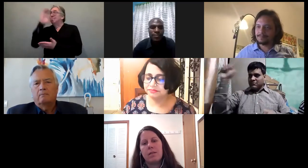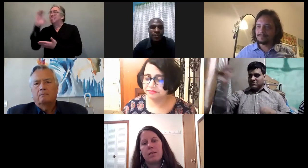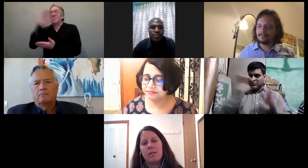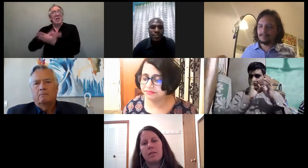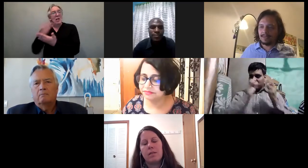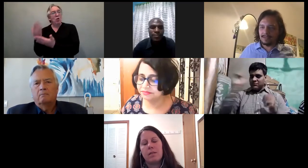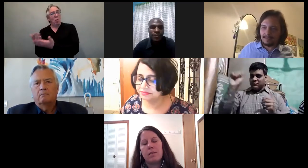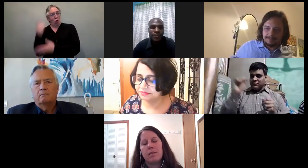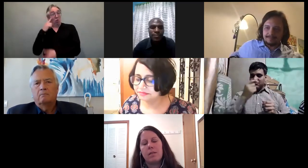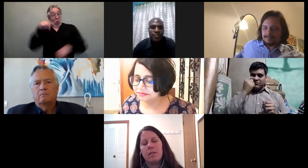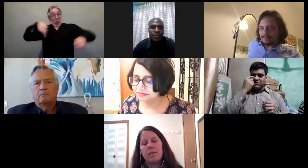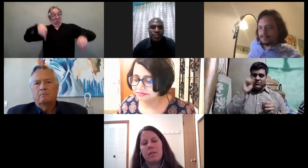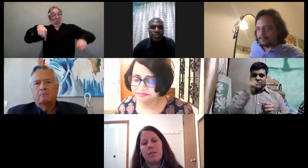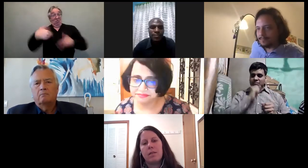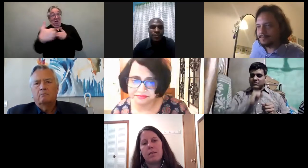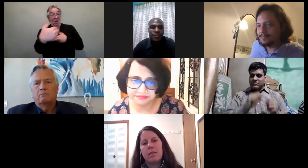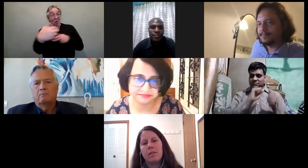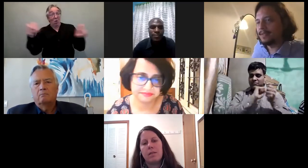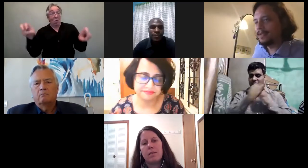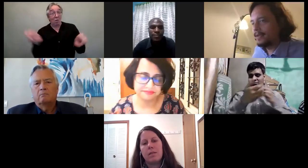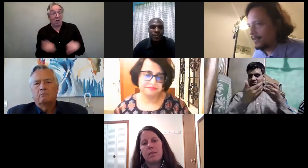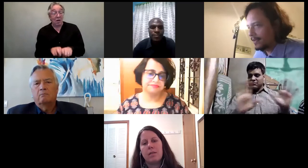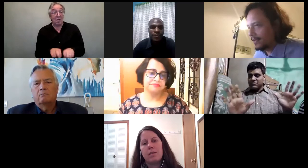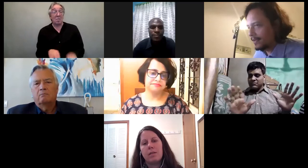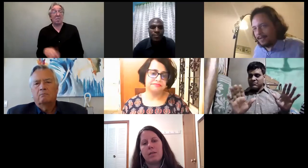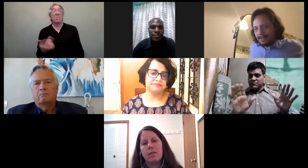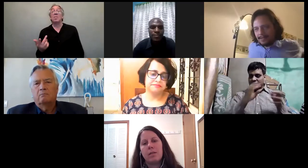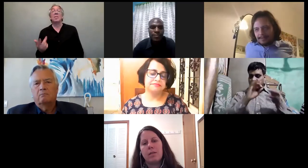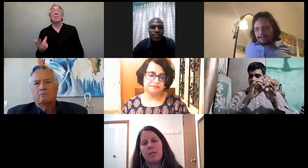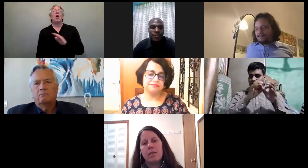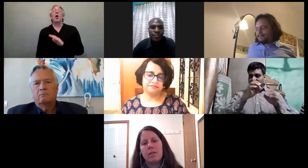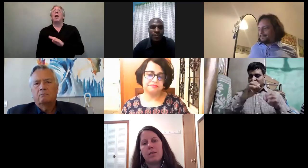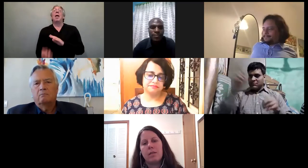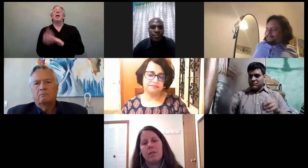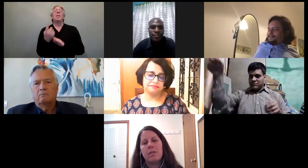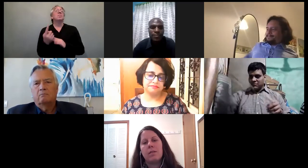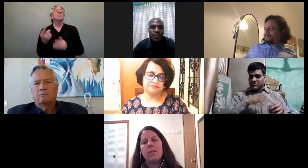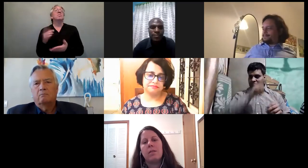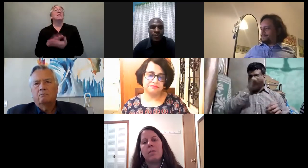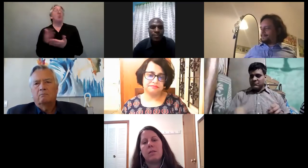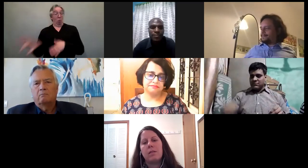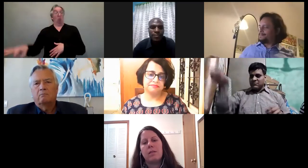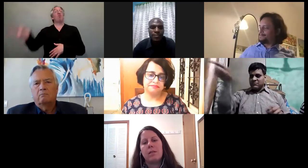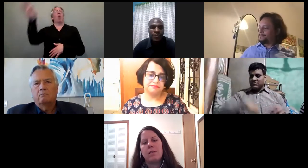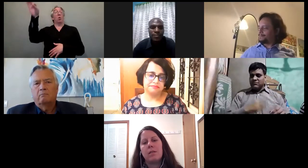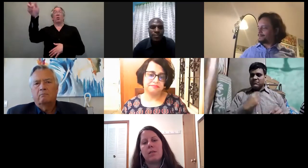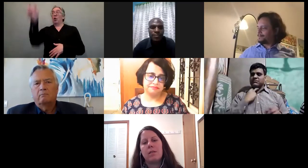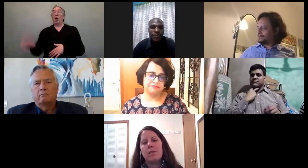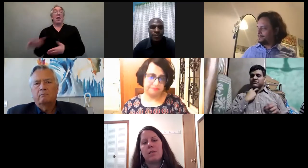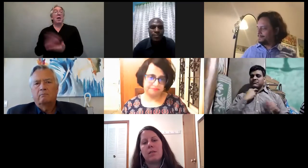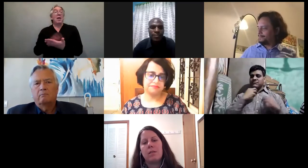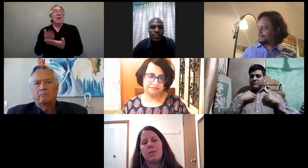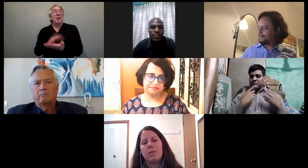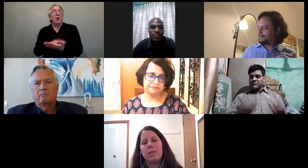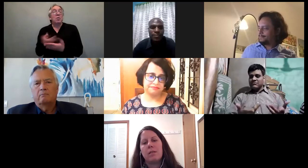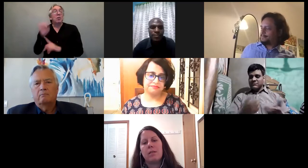But suddenly it so happened that interpreter's grandmother passed away. So the interpreter couldn't come